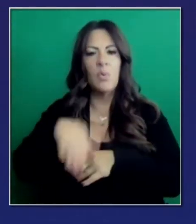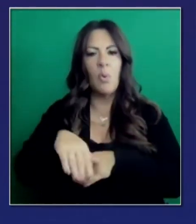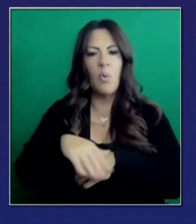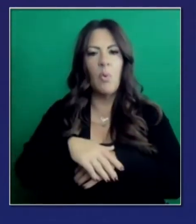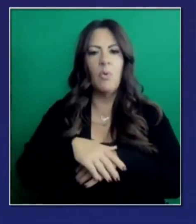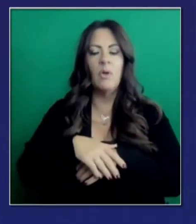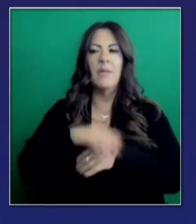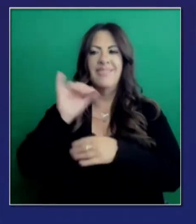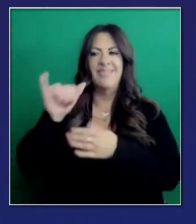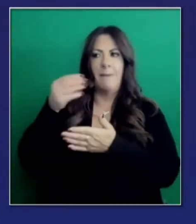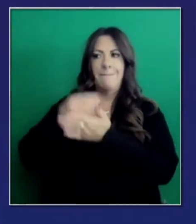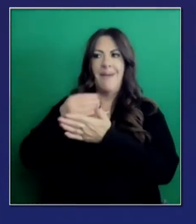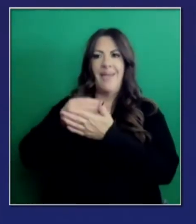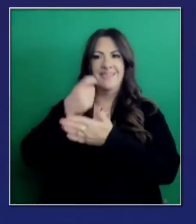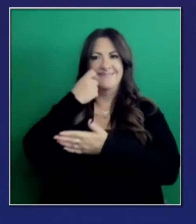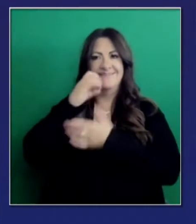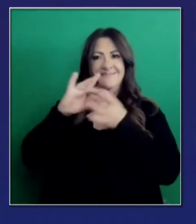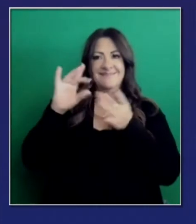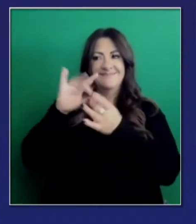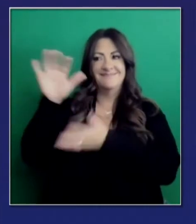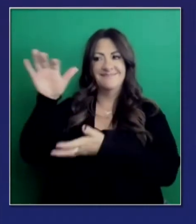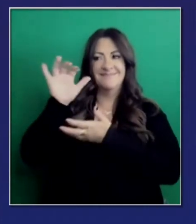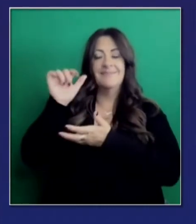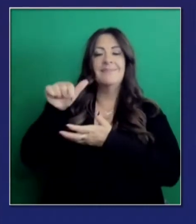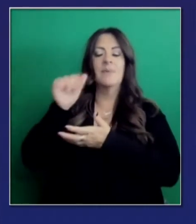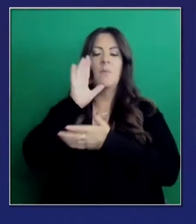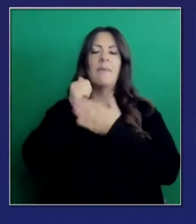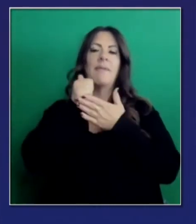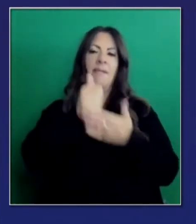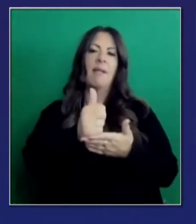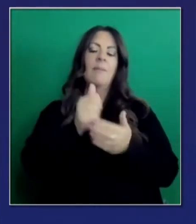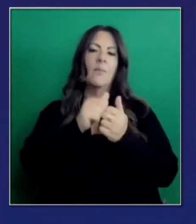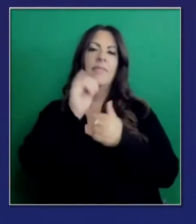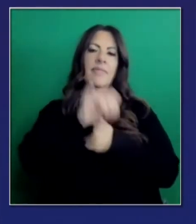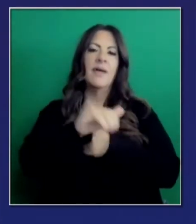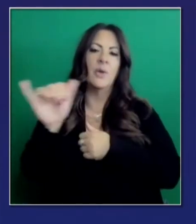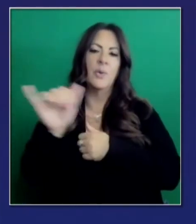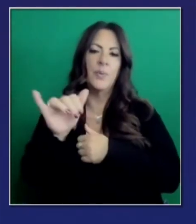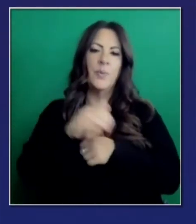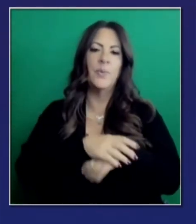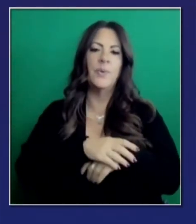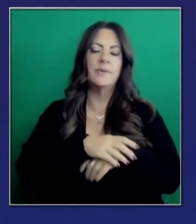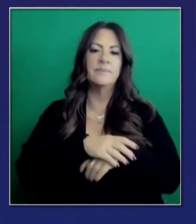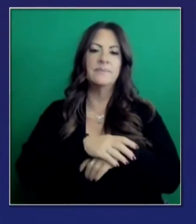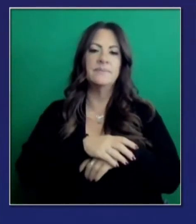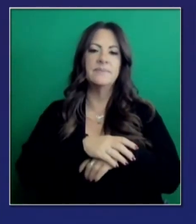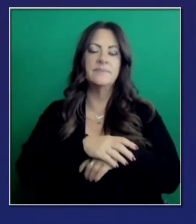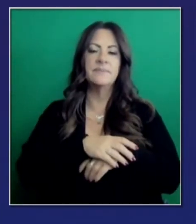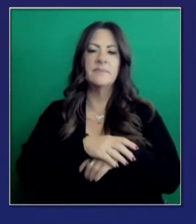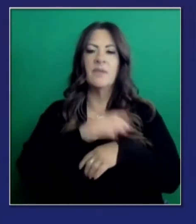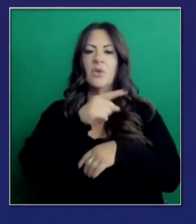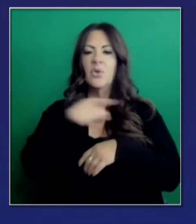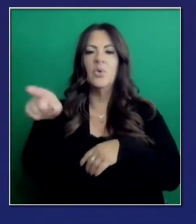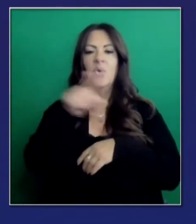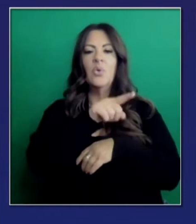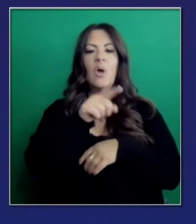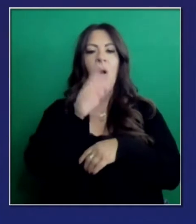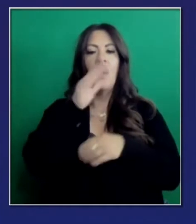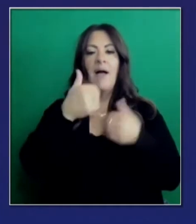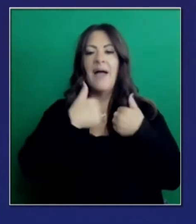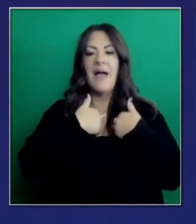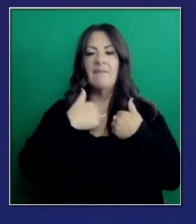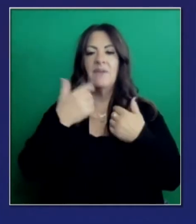that respect, in that regard as well. And so credit history, debt collection, notification rights, all those things we've stipulated as